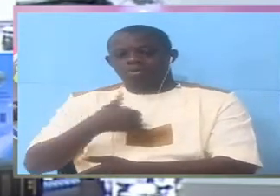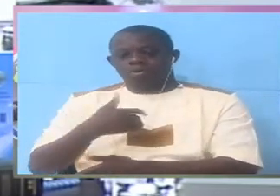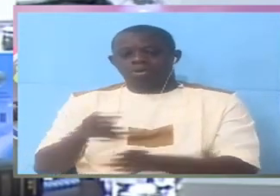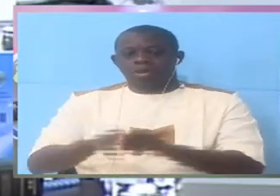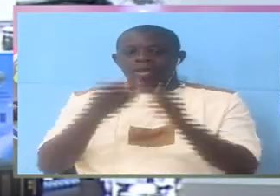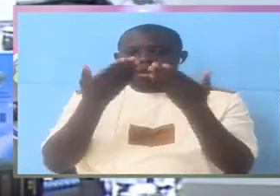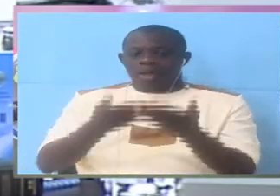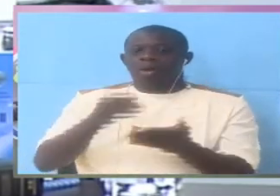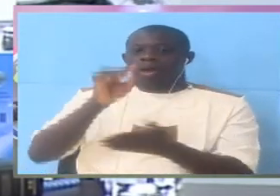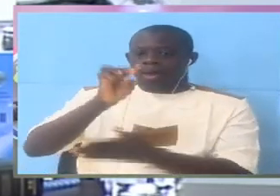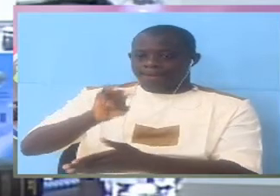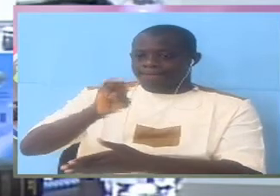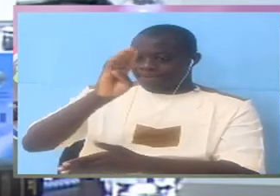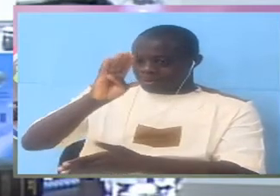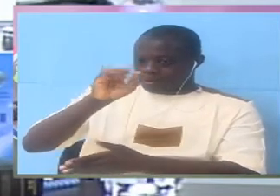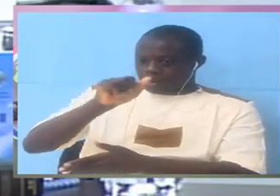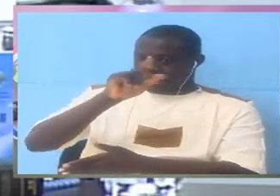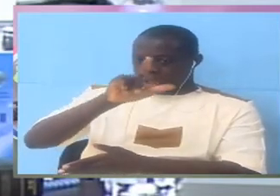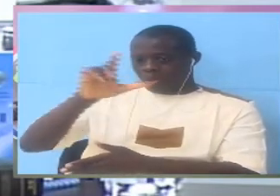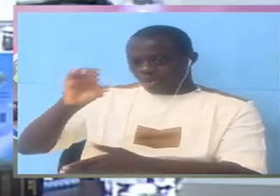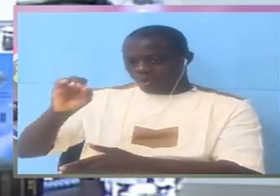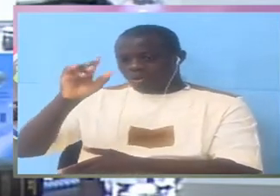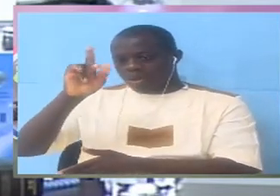Balo Kante said he was undressed.